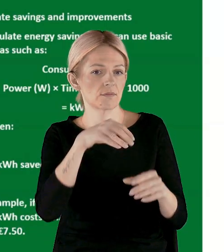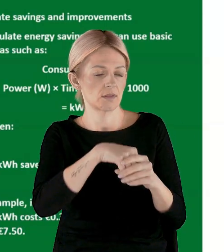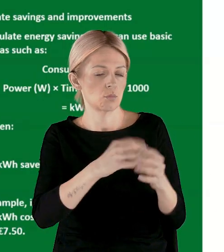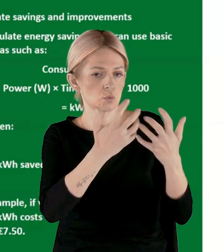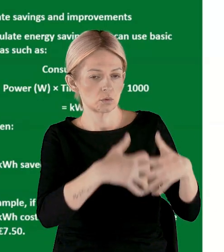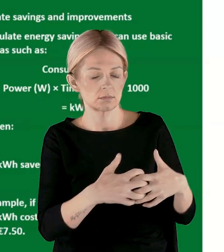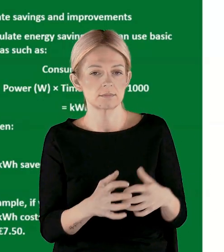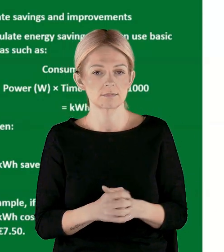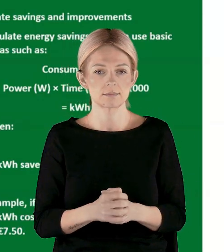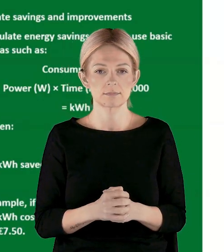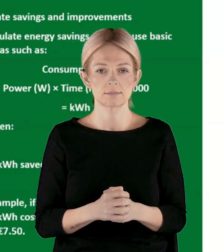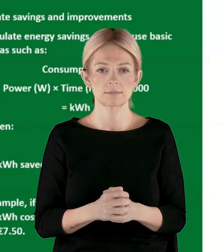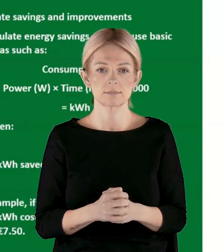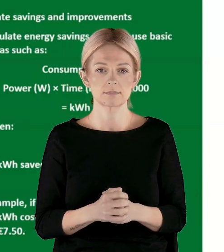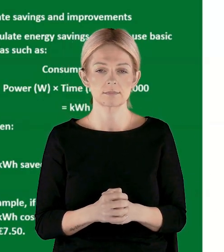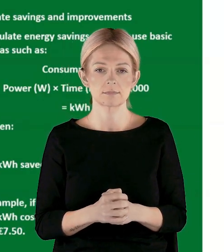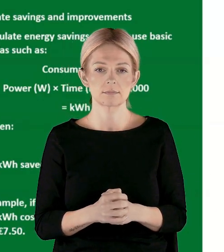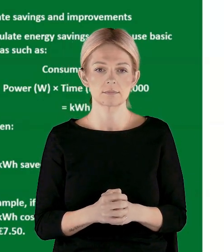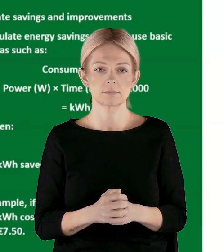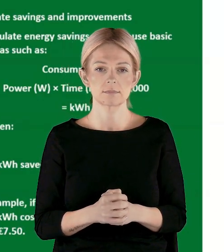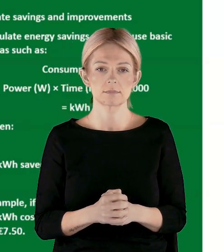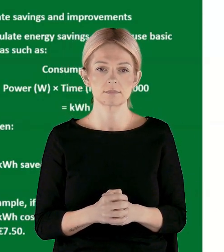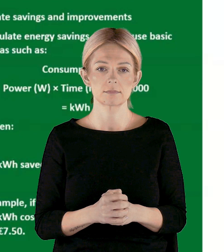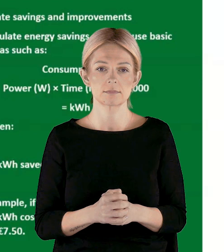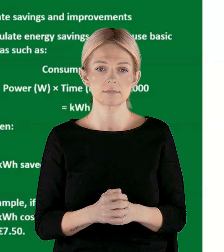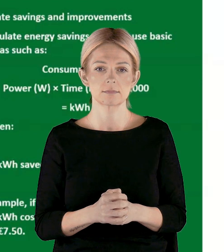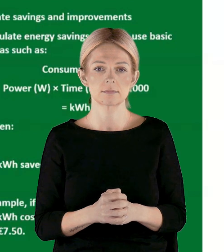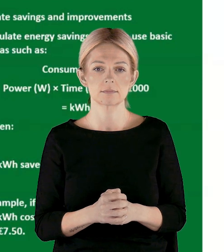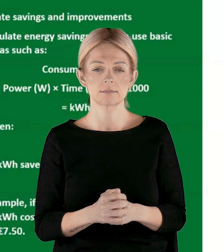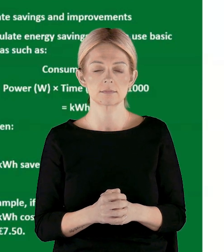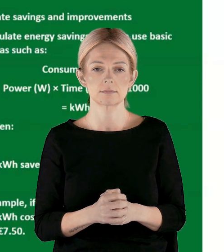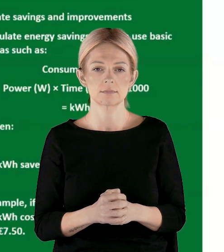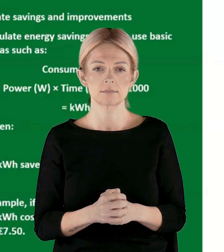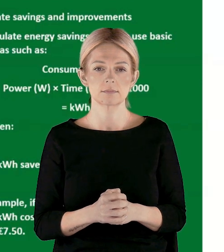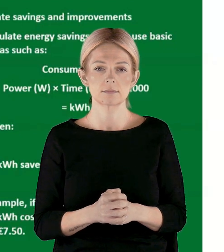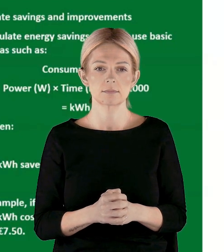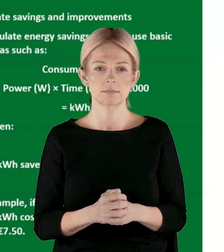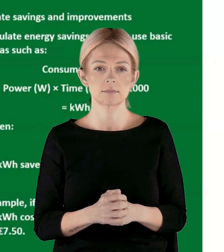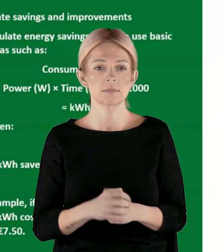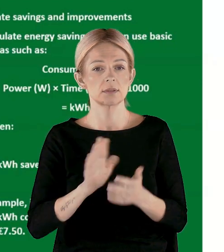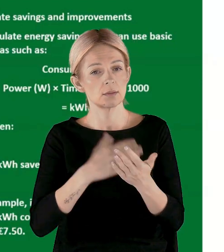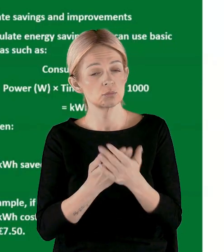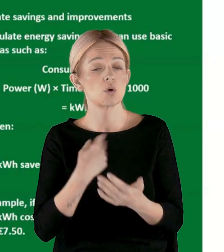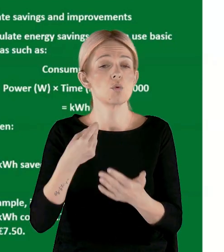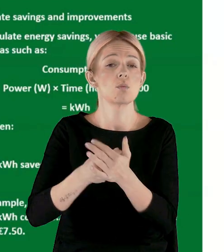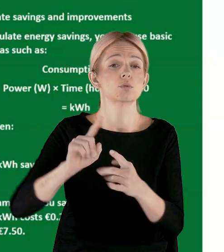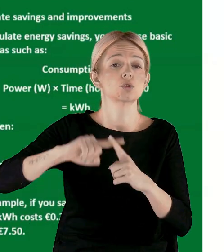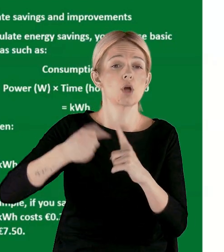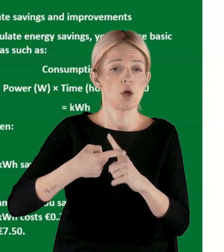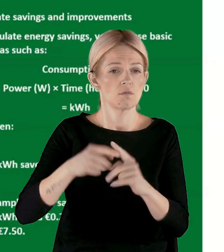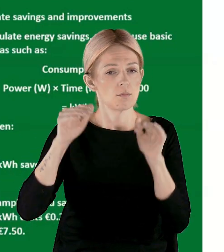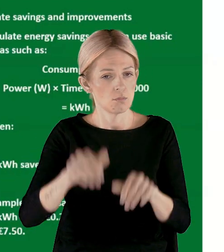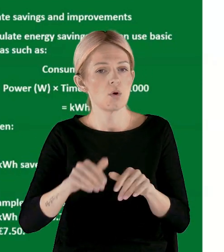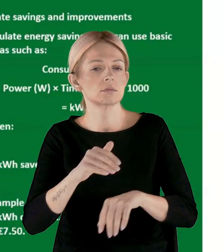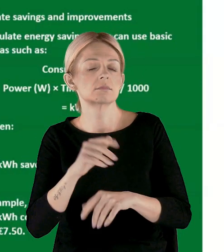this light bulb. If it's, for example, class A+++, it's the best because it uses a